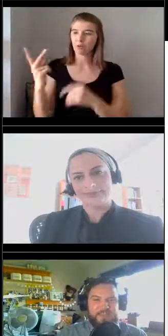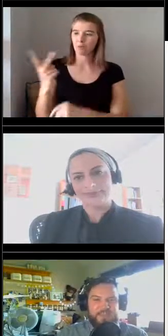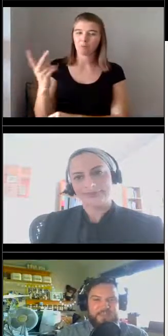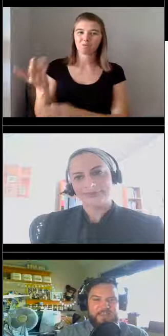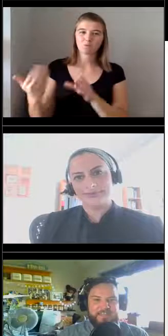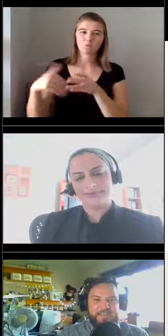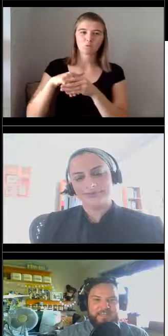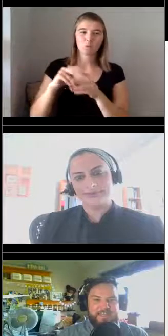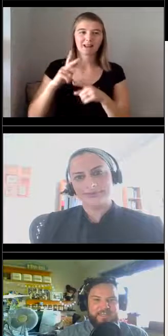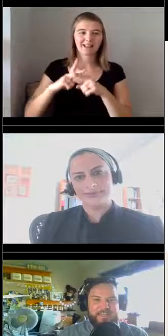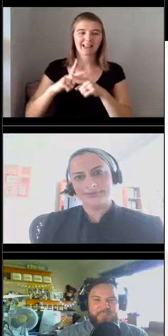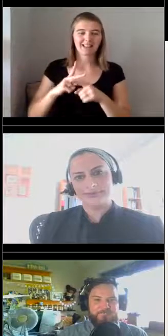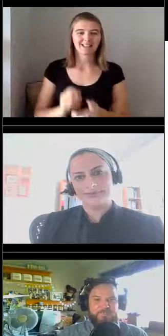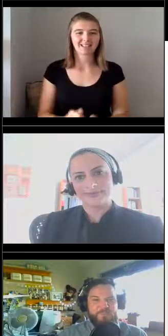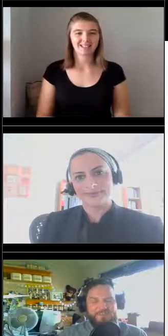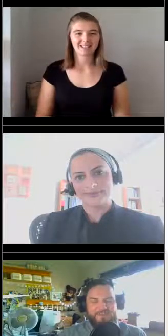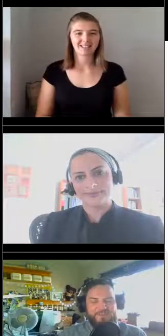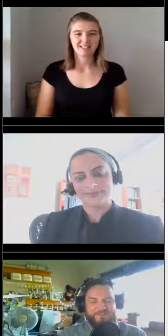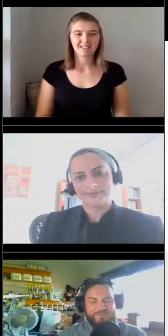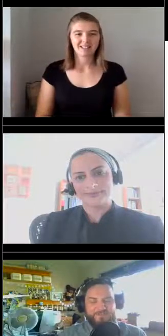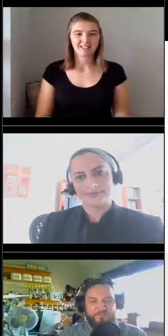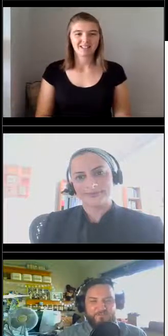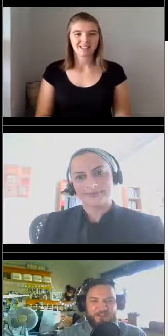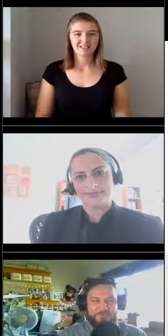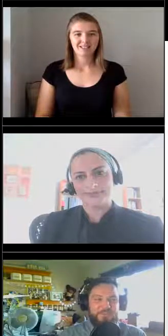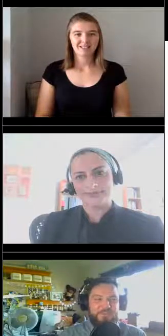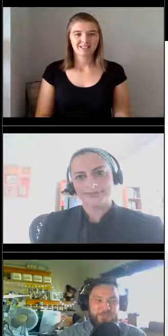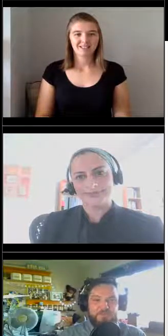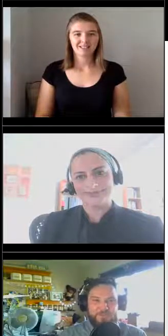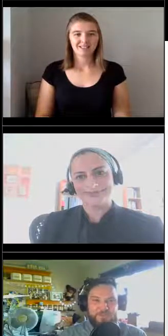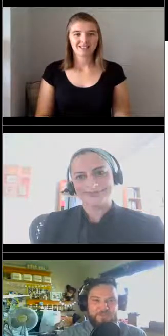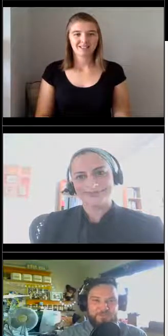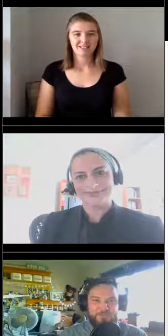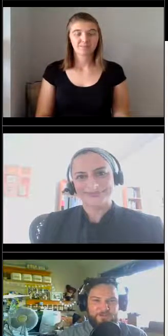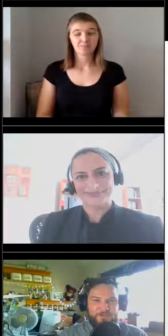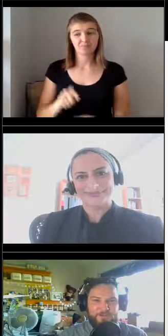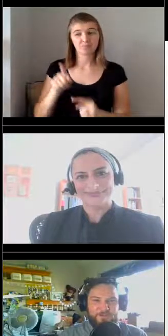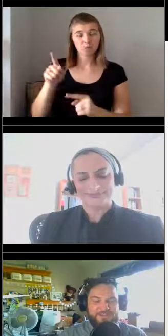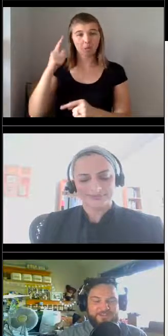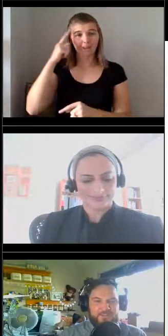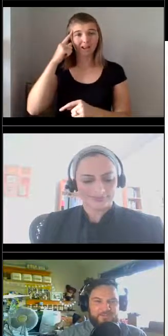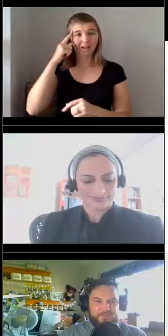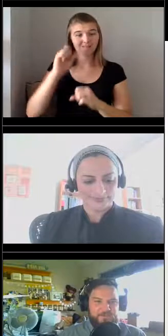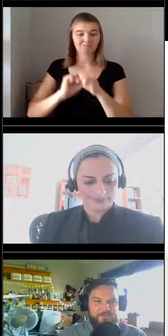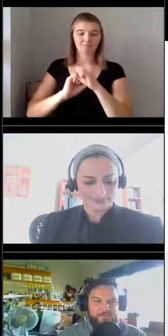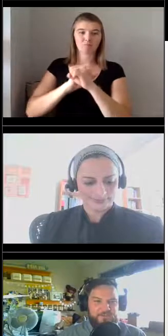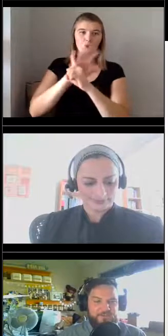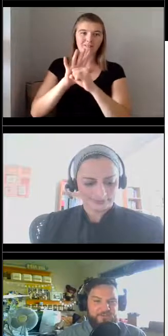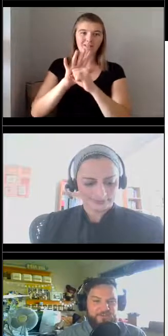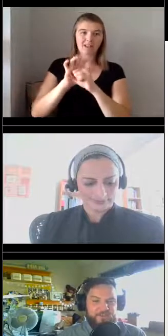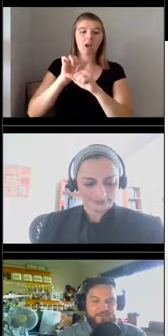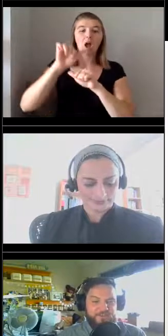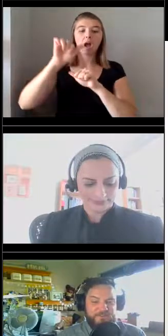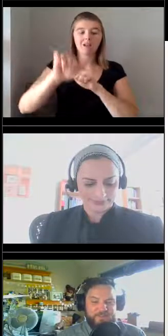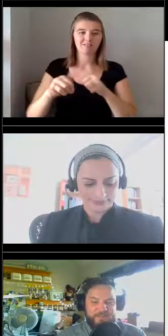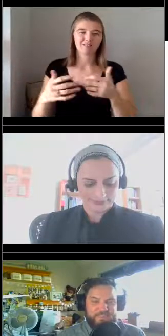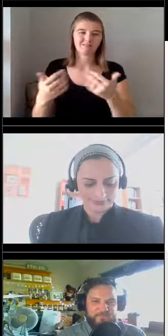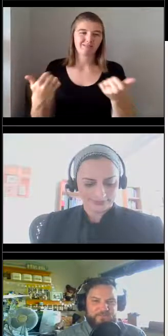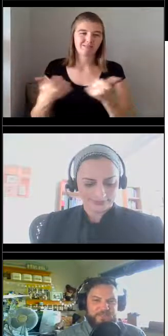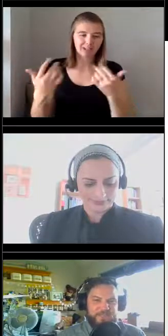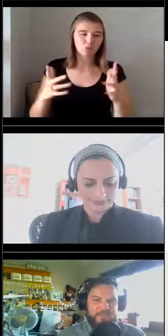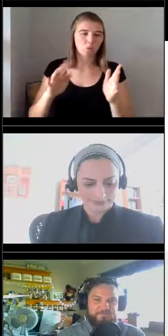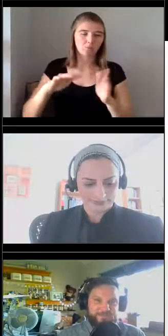think that in the, it's an awful phrase, but in the post-COVID world, do you think there is going